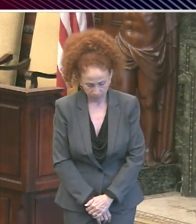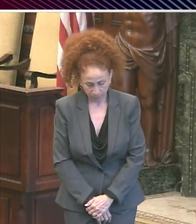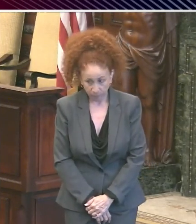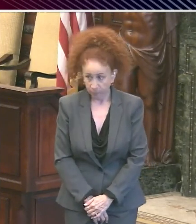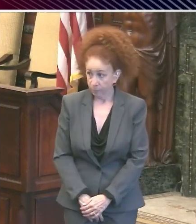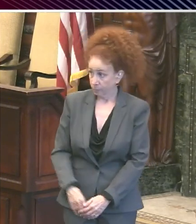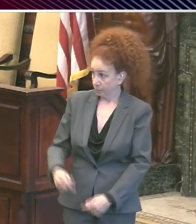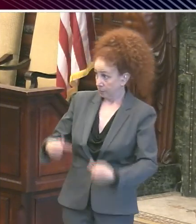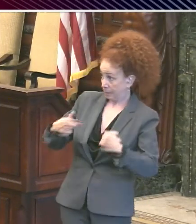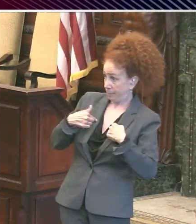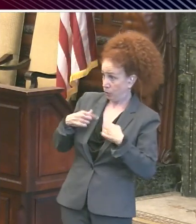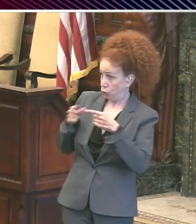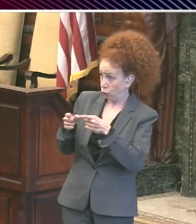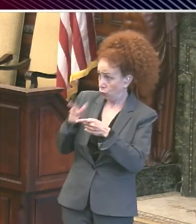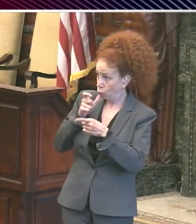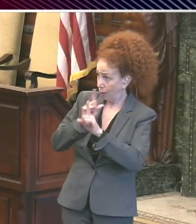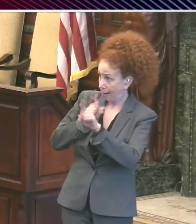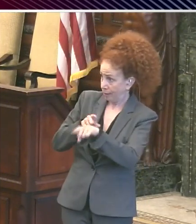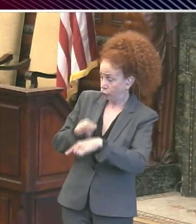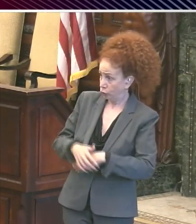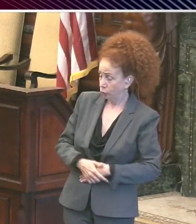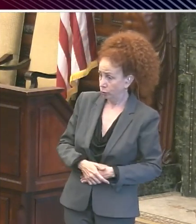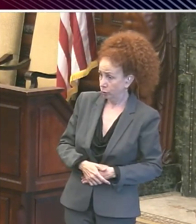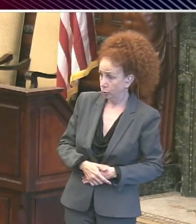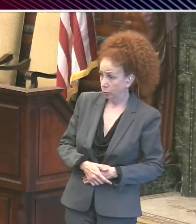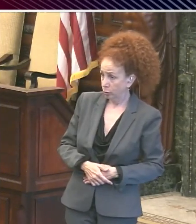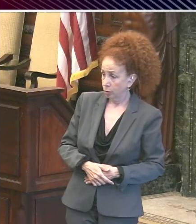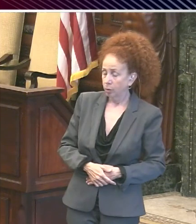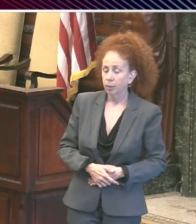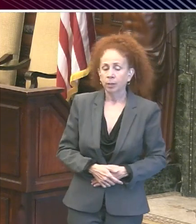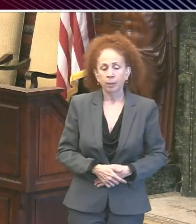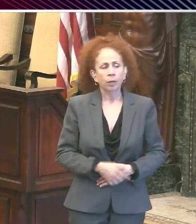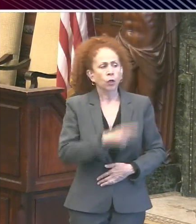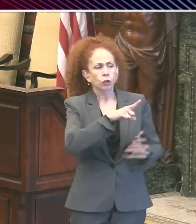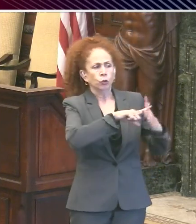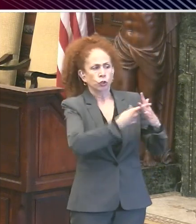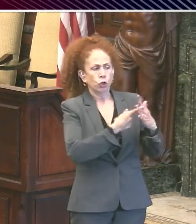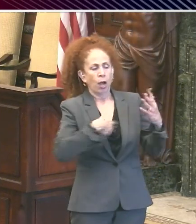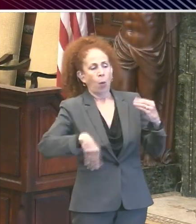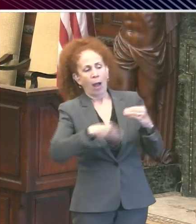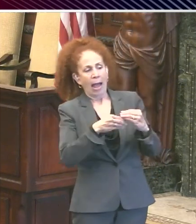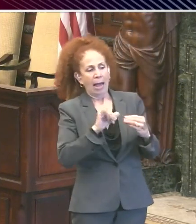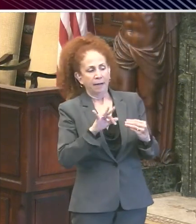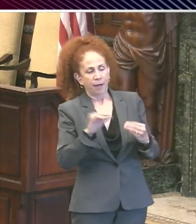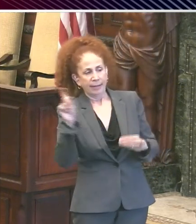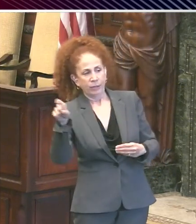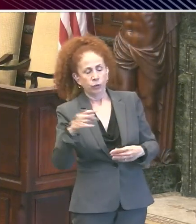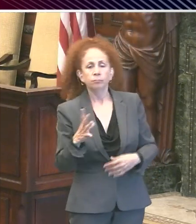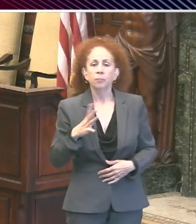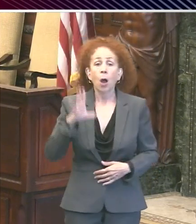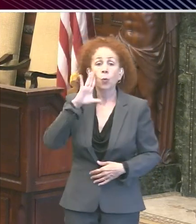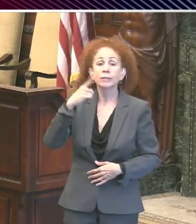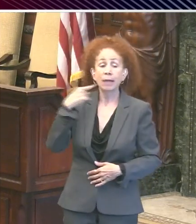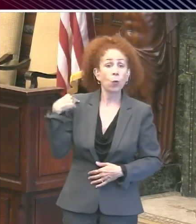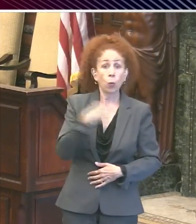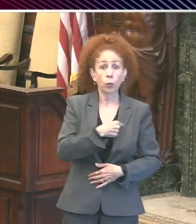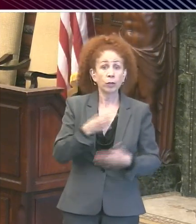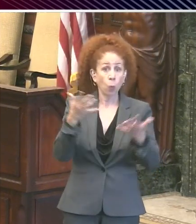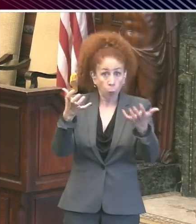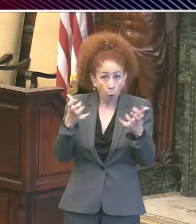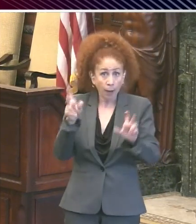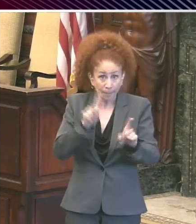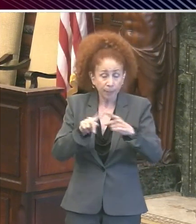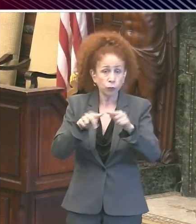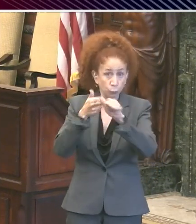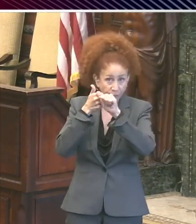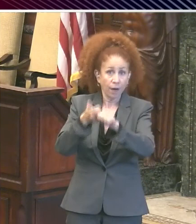Brian, you want me to take that, or you want to? Why don't you start? And if I have anything to add, I'll jump in. Yeah, let me say, we want people